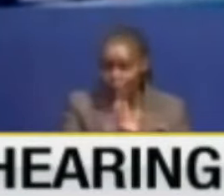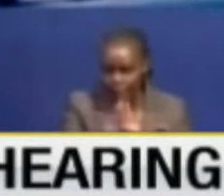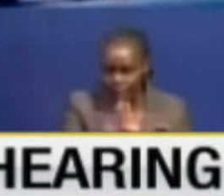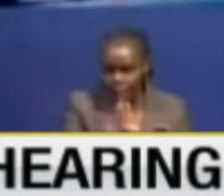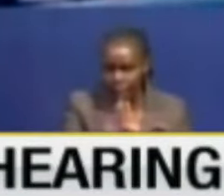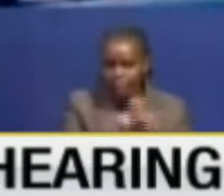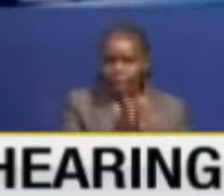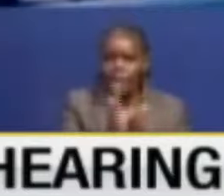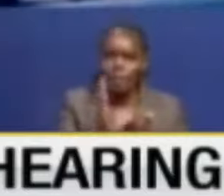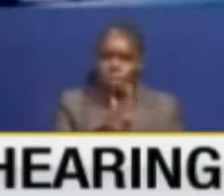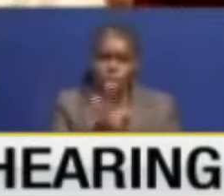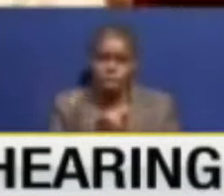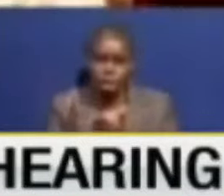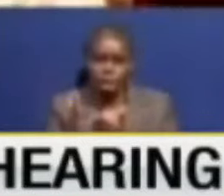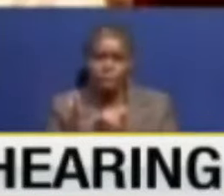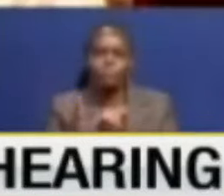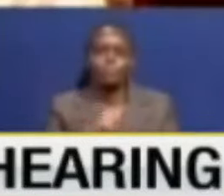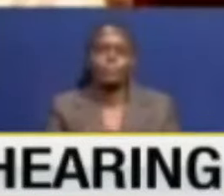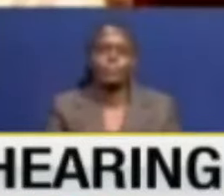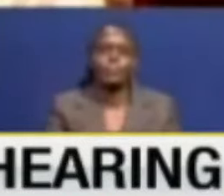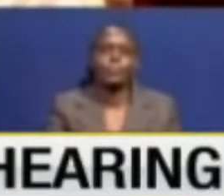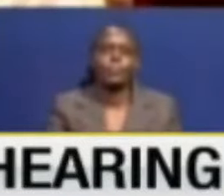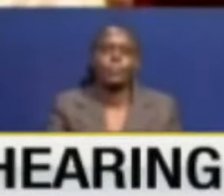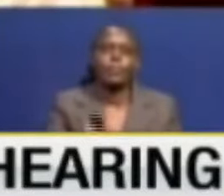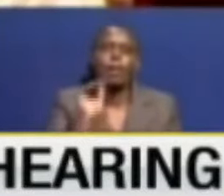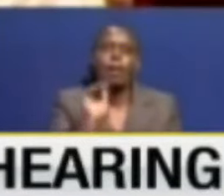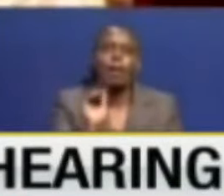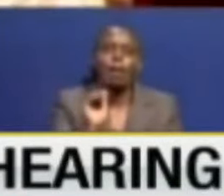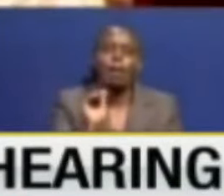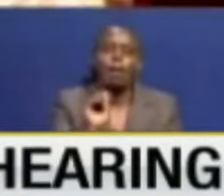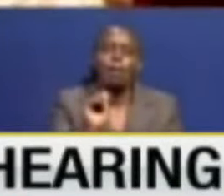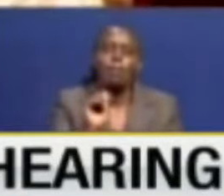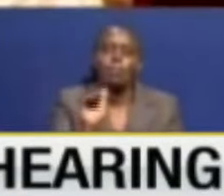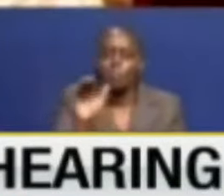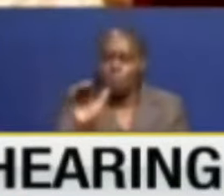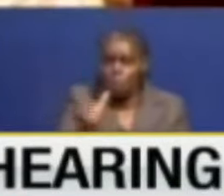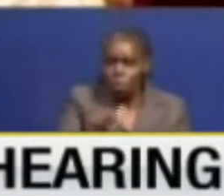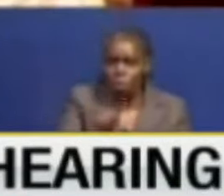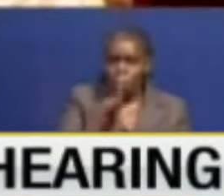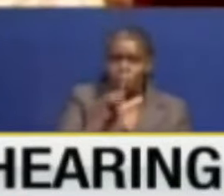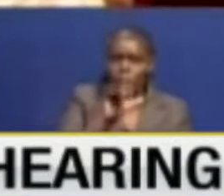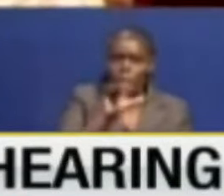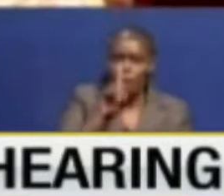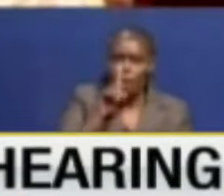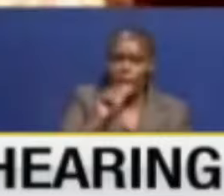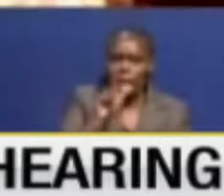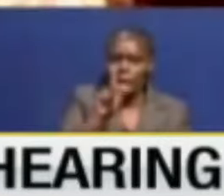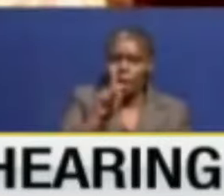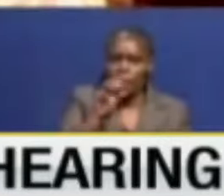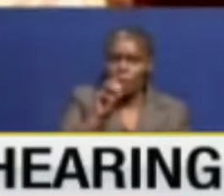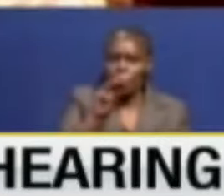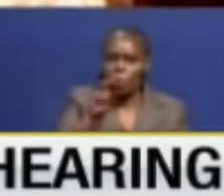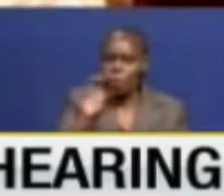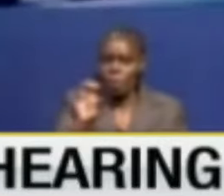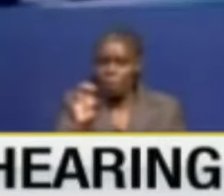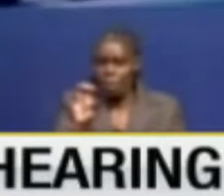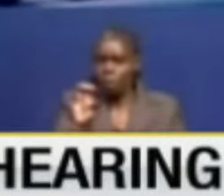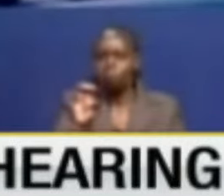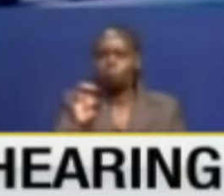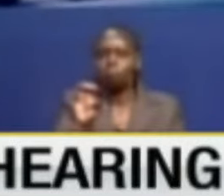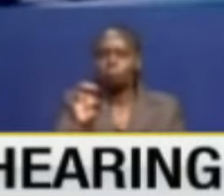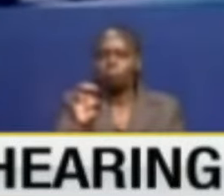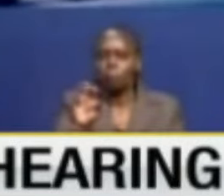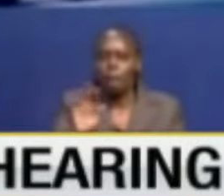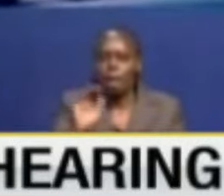between the parties. On the request in respect of the summons for Linda Koome, we have not been served by any